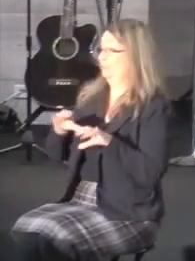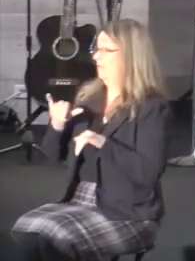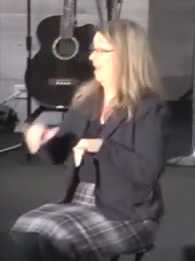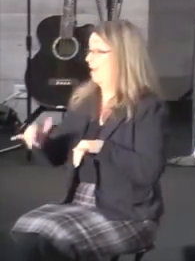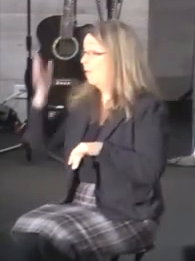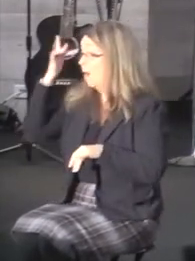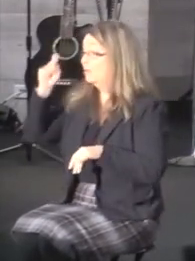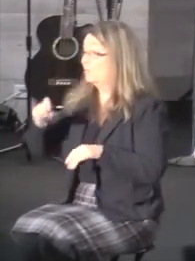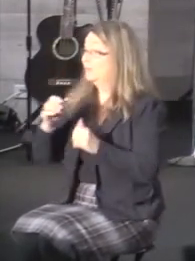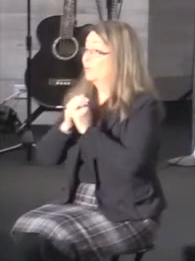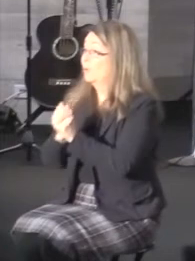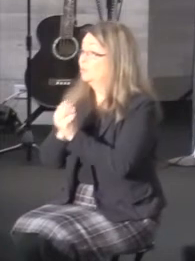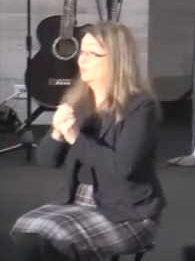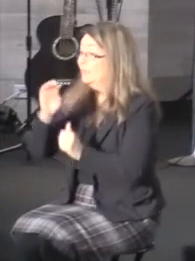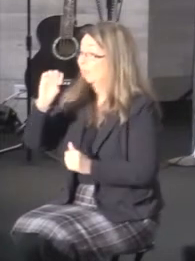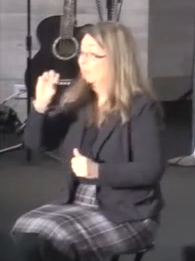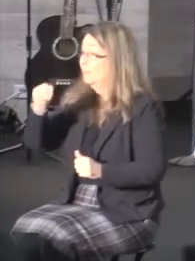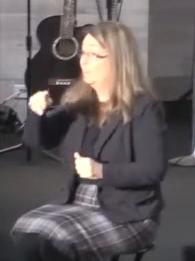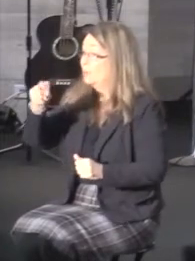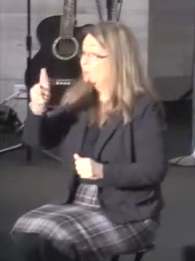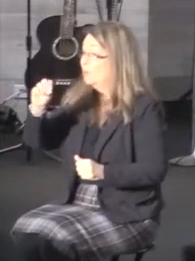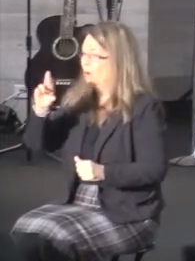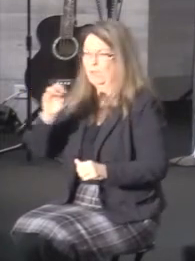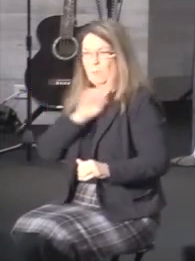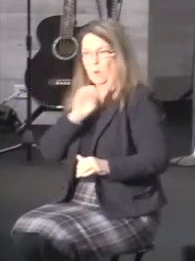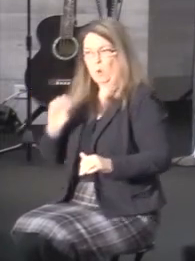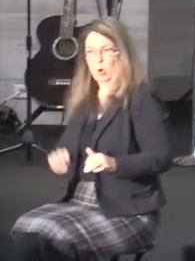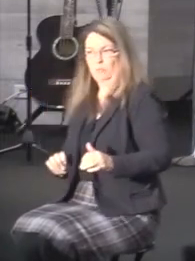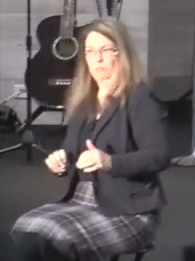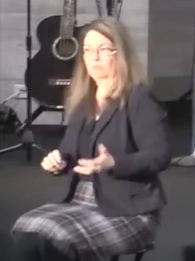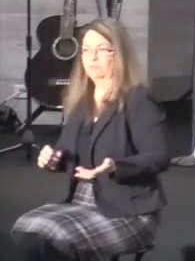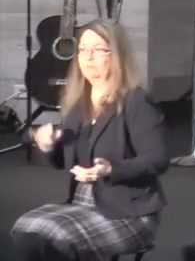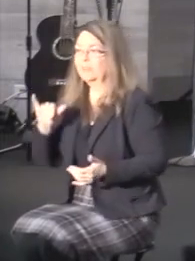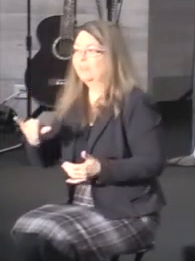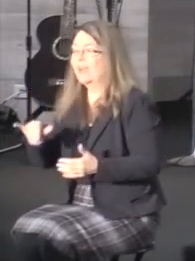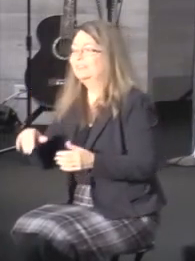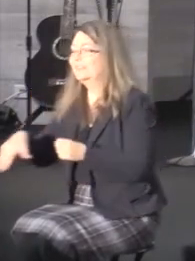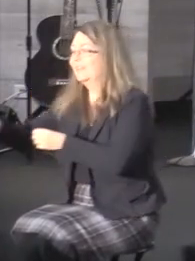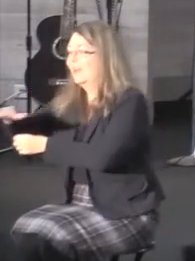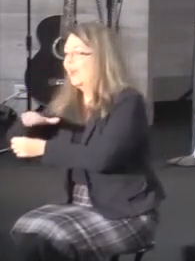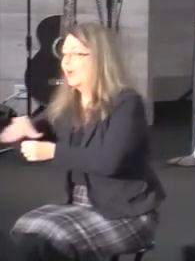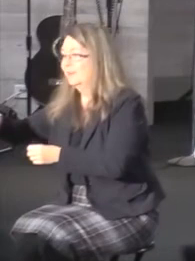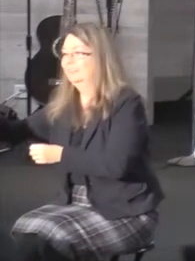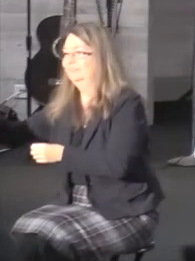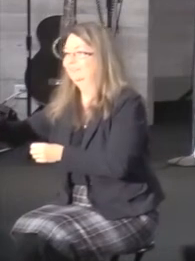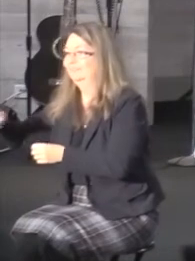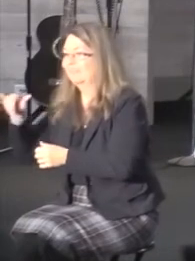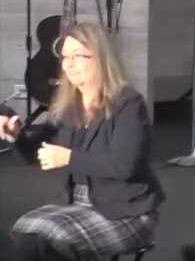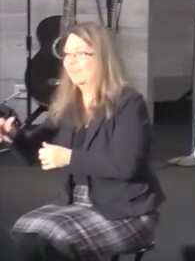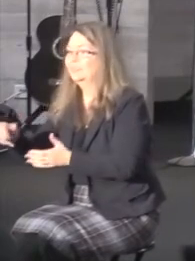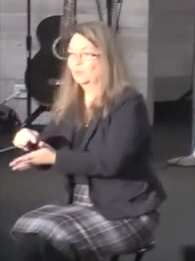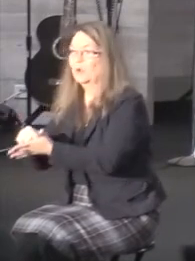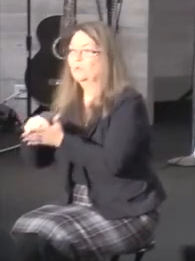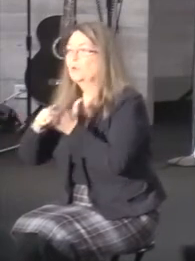of emperor worship. That's what kind of atmosphere was in Philippi. And for the most part, like I said, there